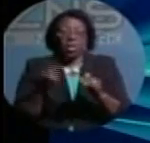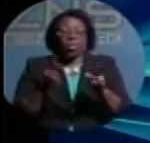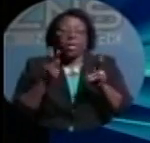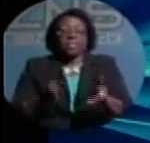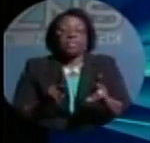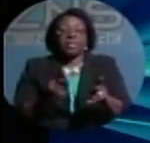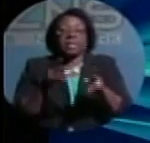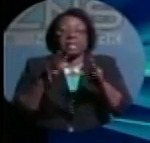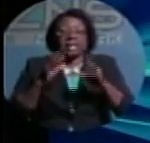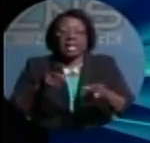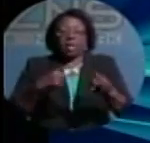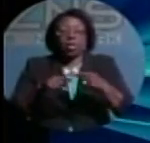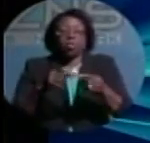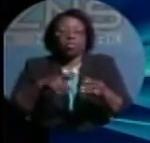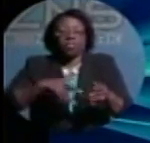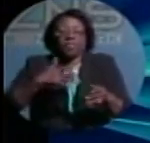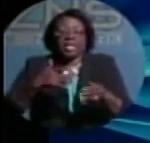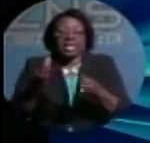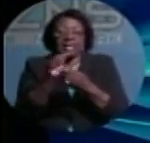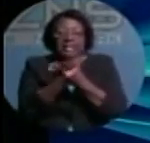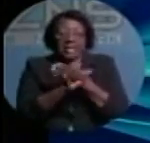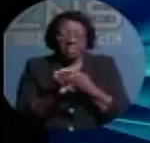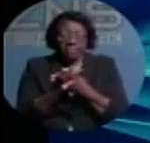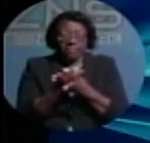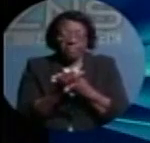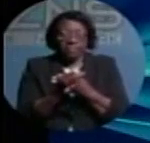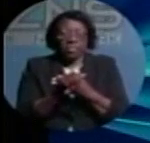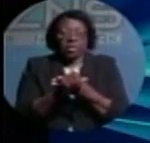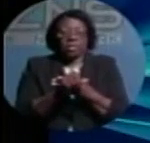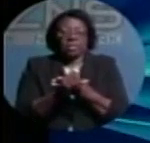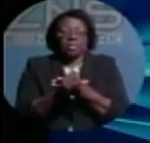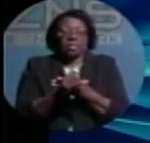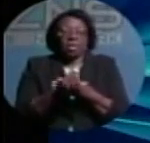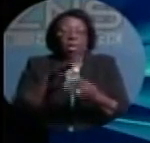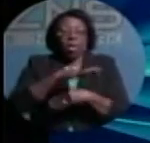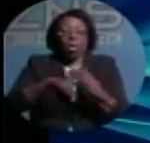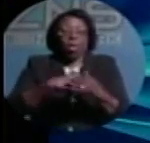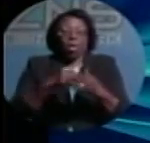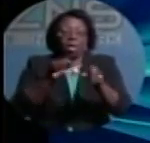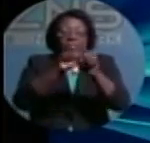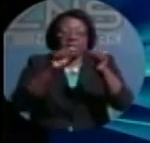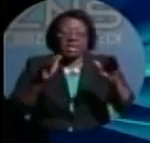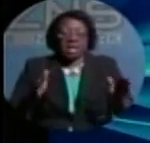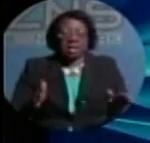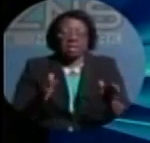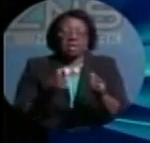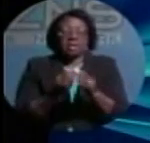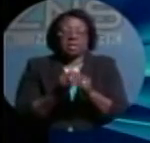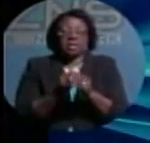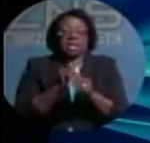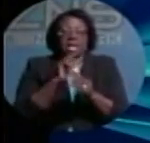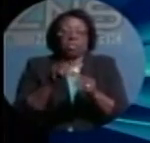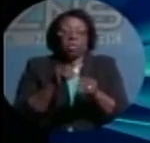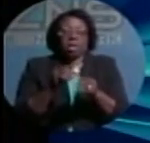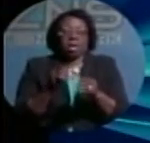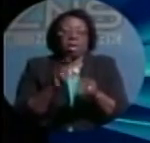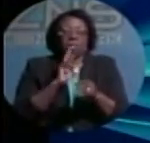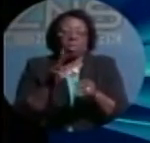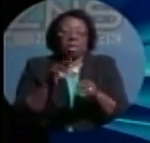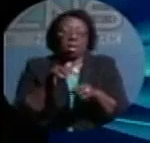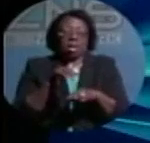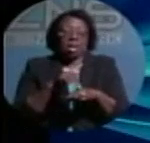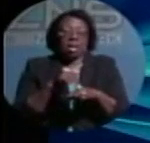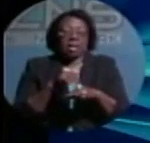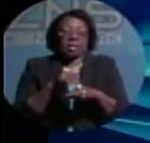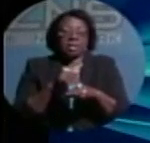in the Exuma Keys, and we have the 1 at Ragged Island. And all of the shelters managers were alerted to the